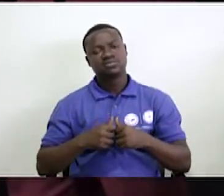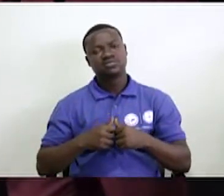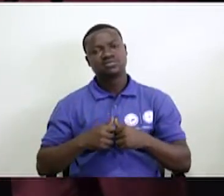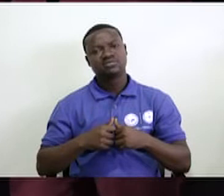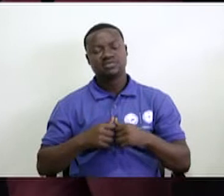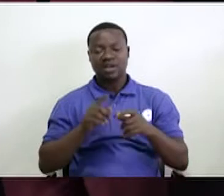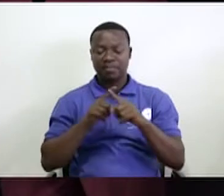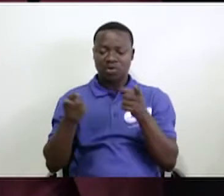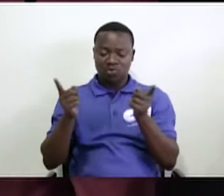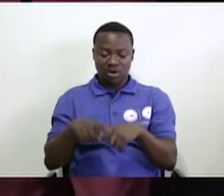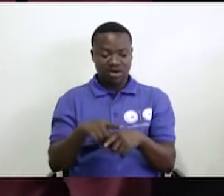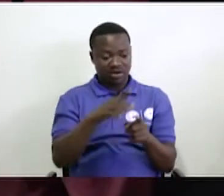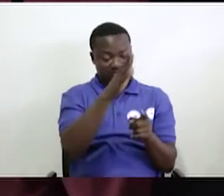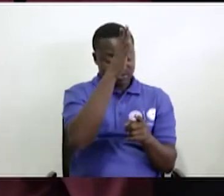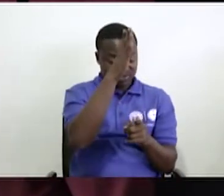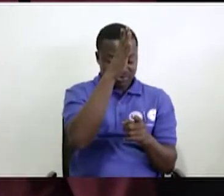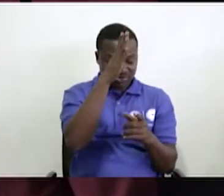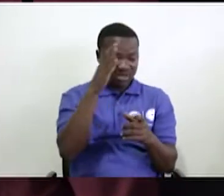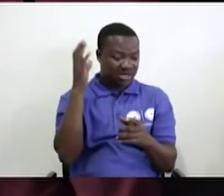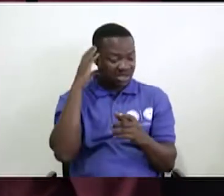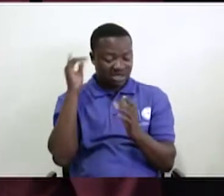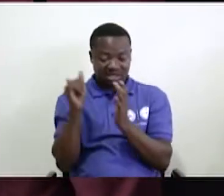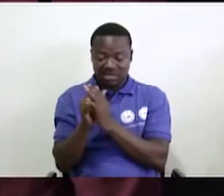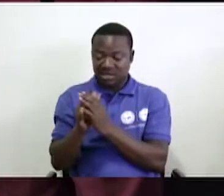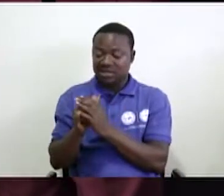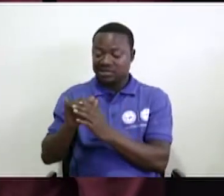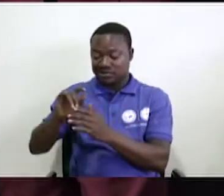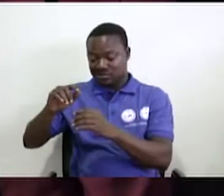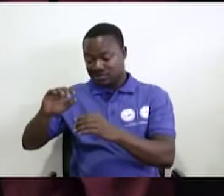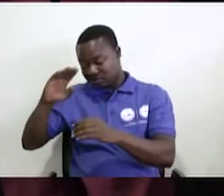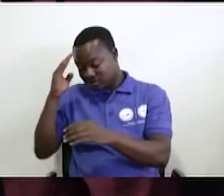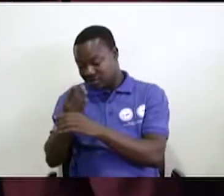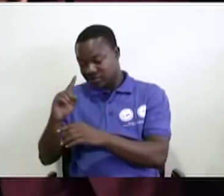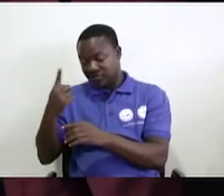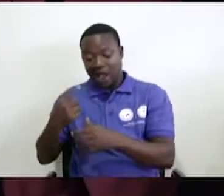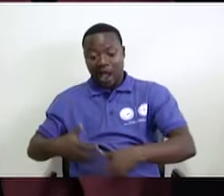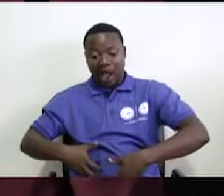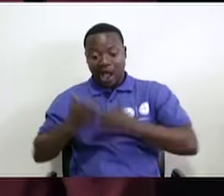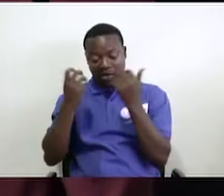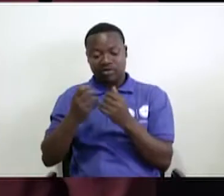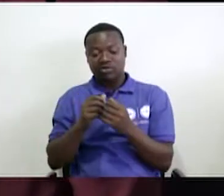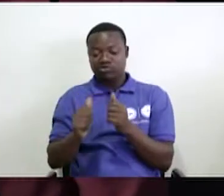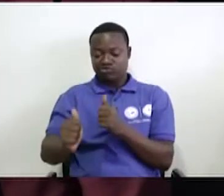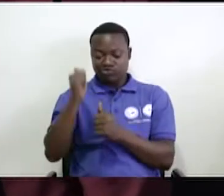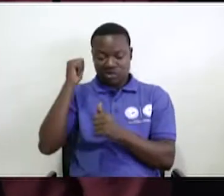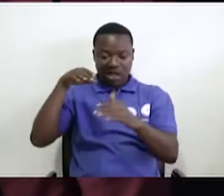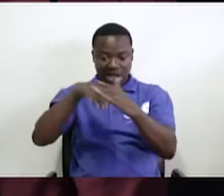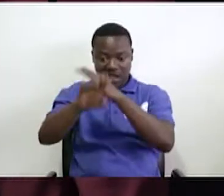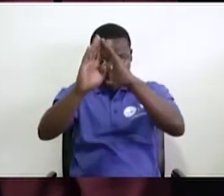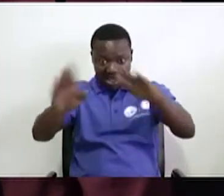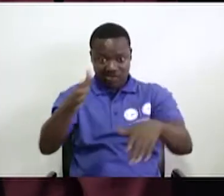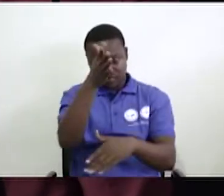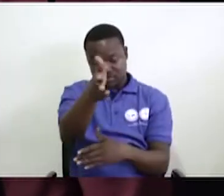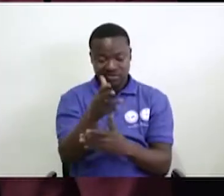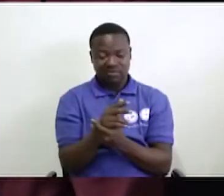But when the father heard that this older son was angry and he will not come in,